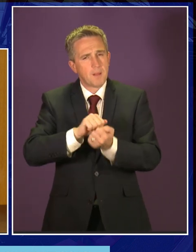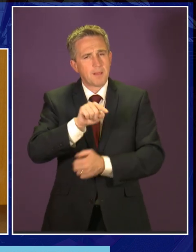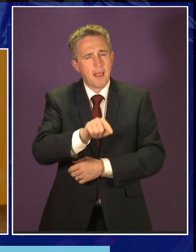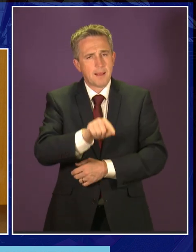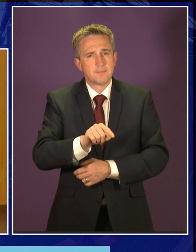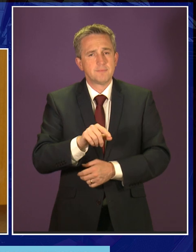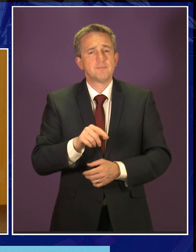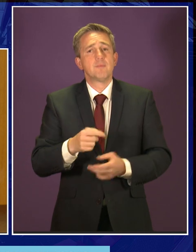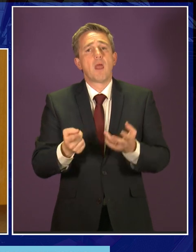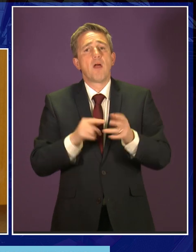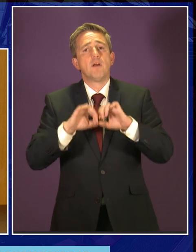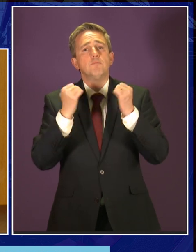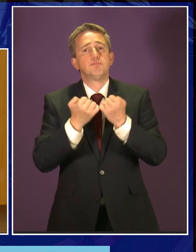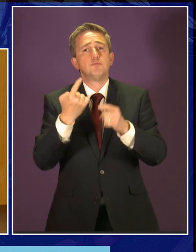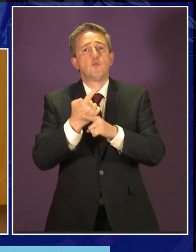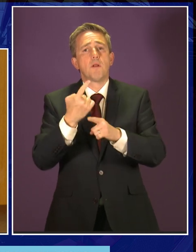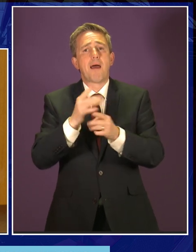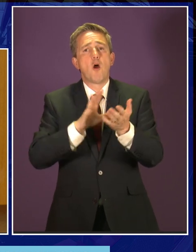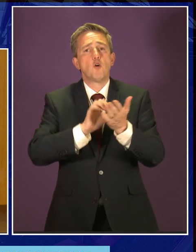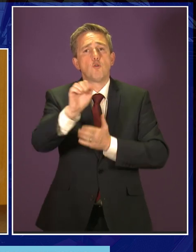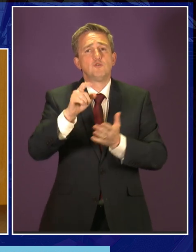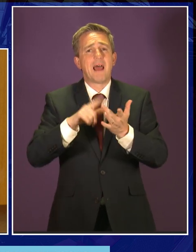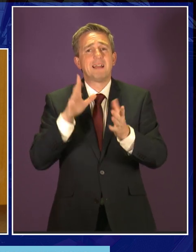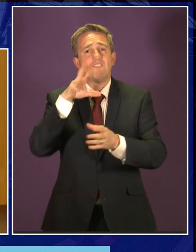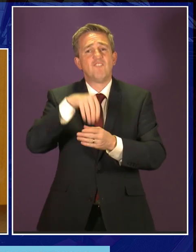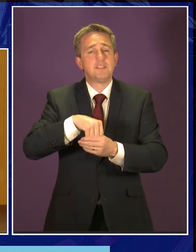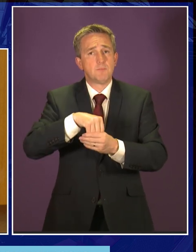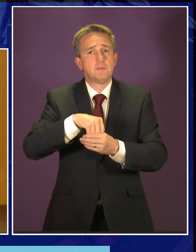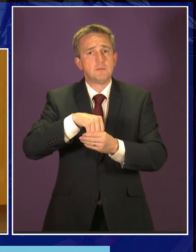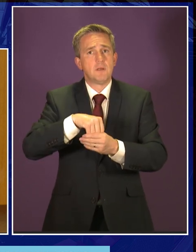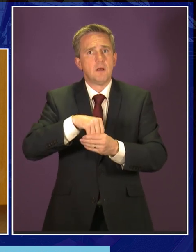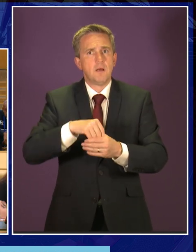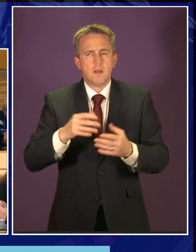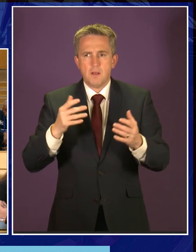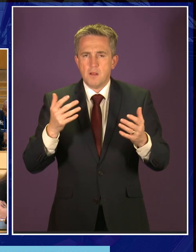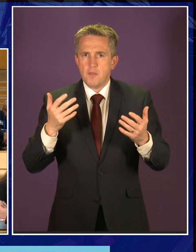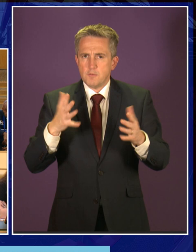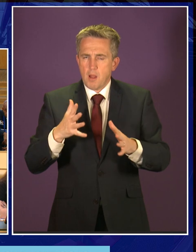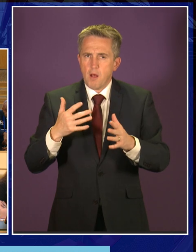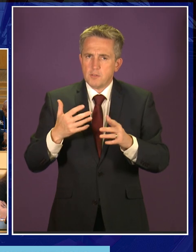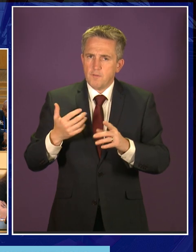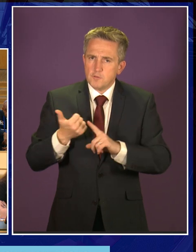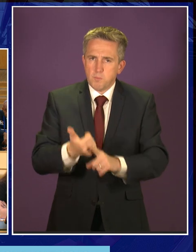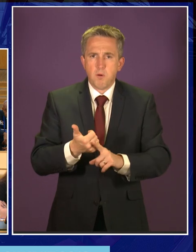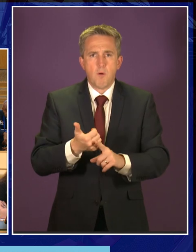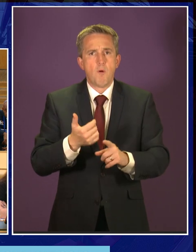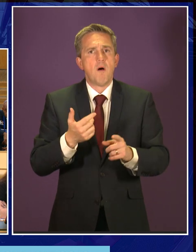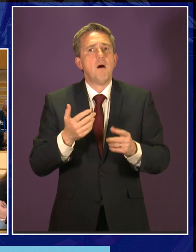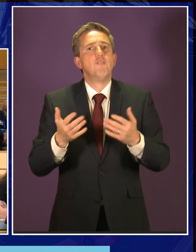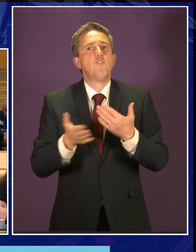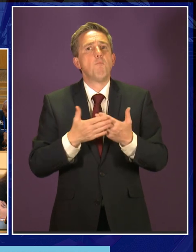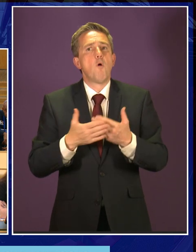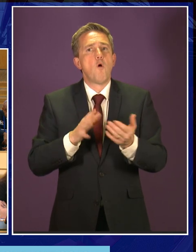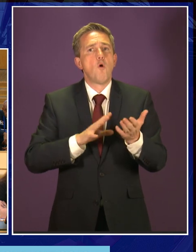In our session on culture and investment, we heard passionate advocacy for the role, power, and further potential of